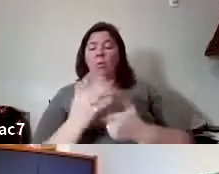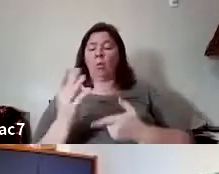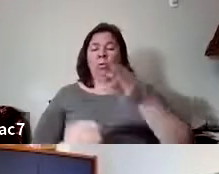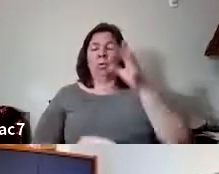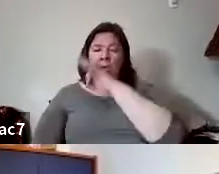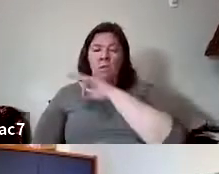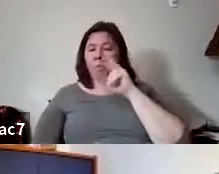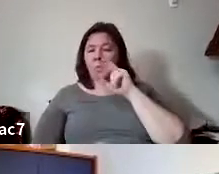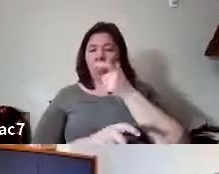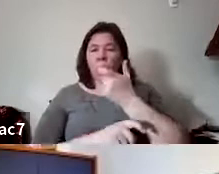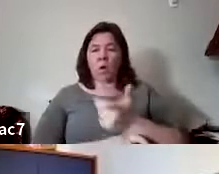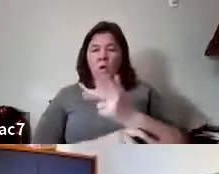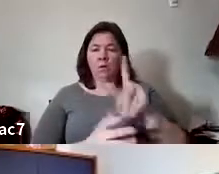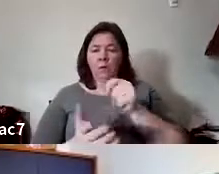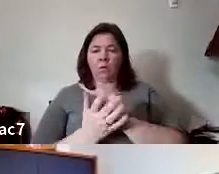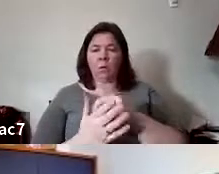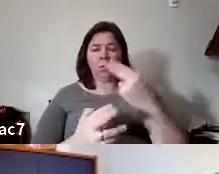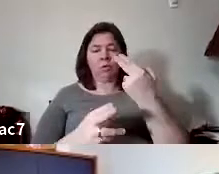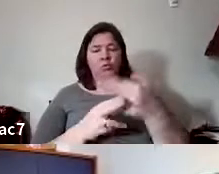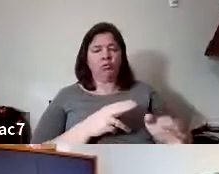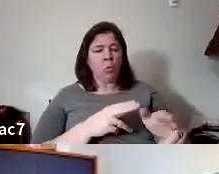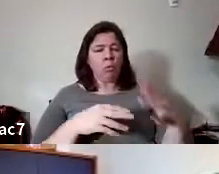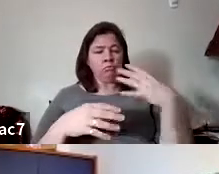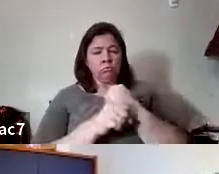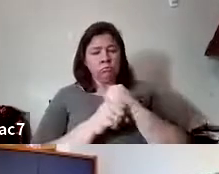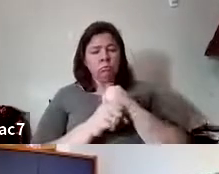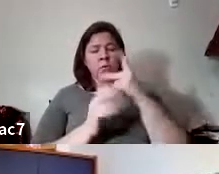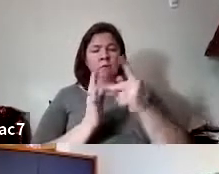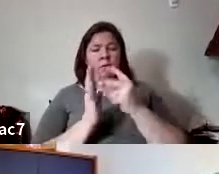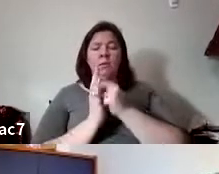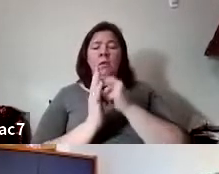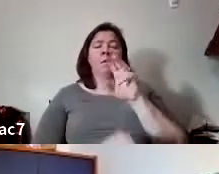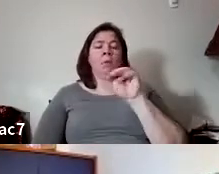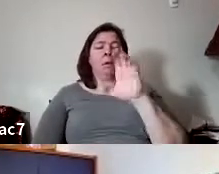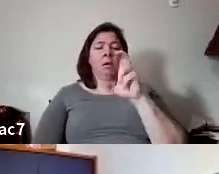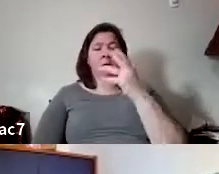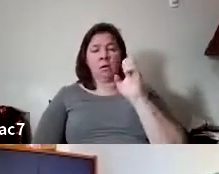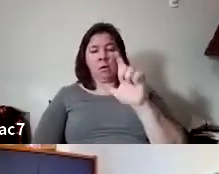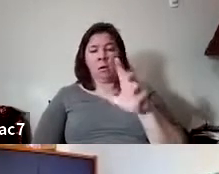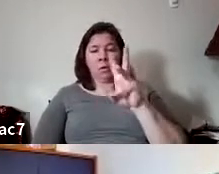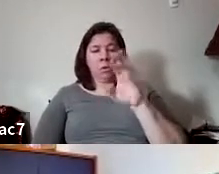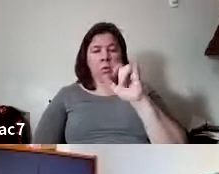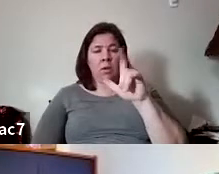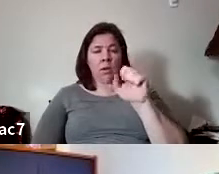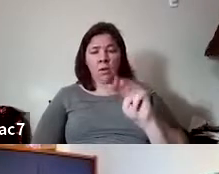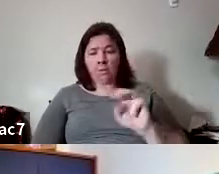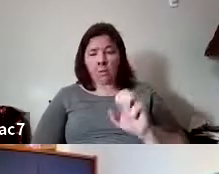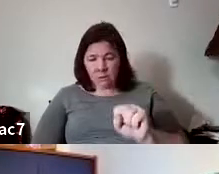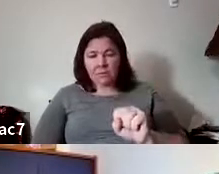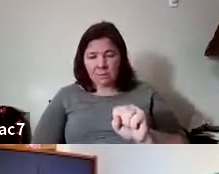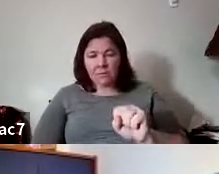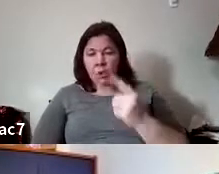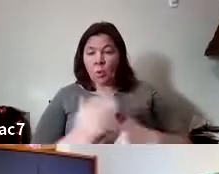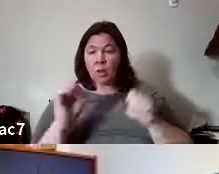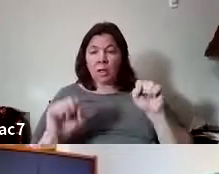video. And then I would either send them the shortened version of the Michael Williams, you know, money. They was discussing what you can